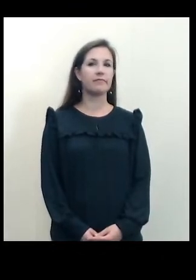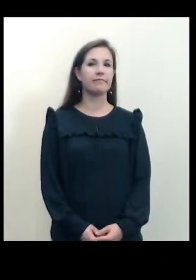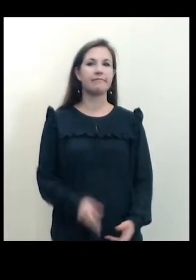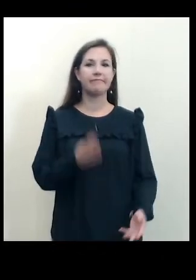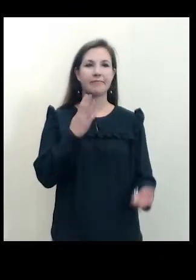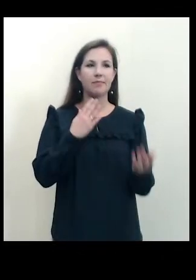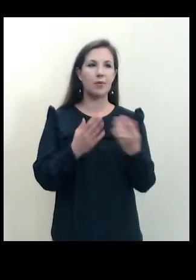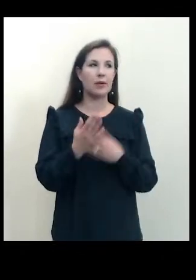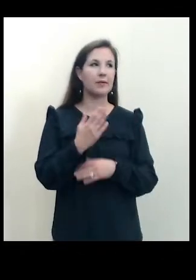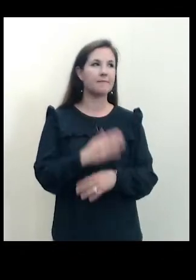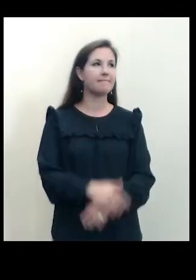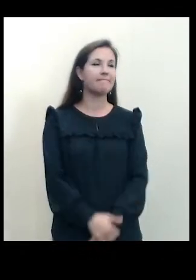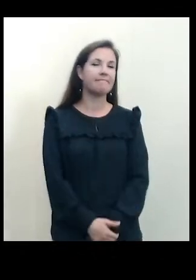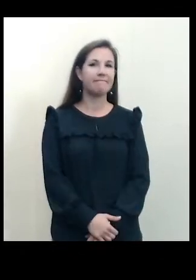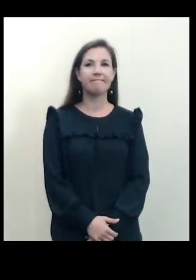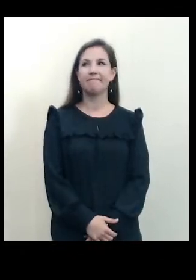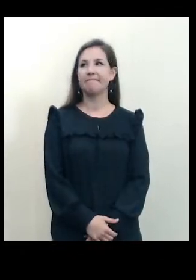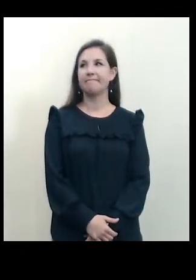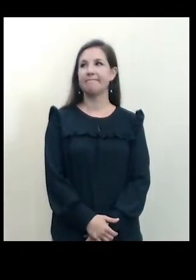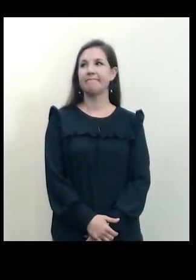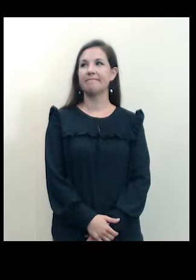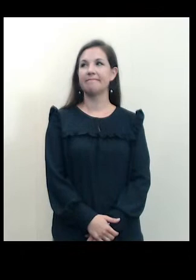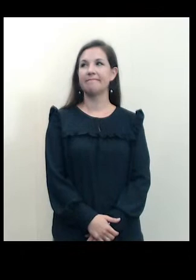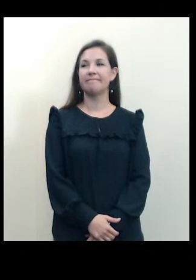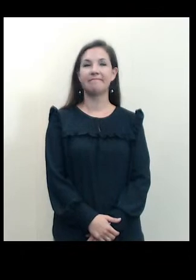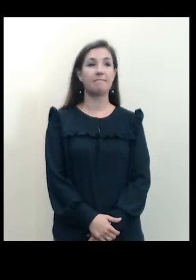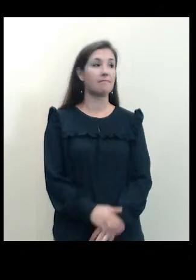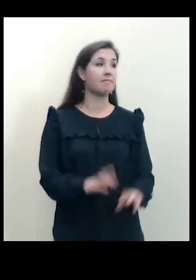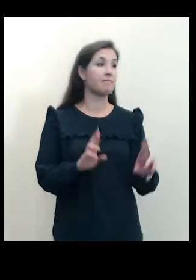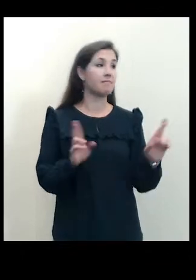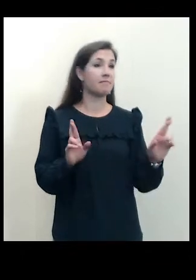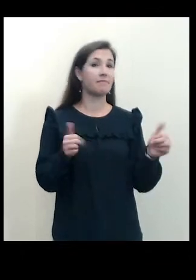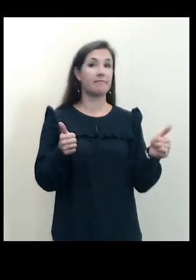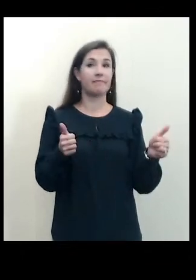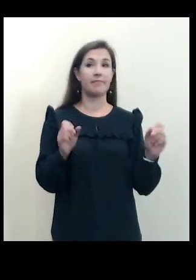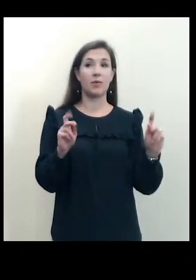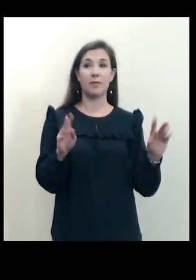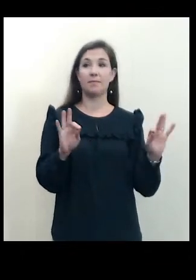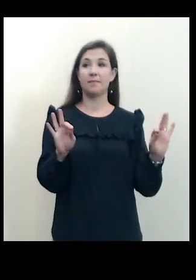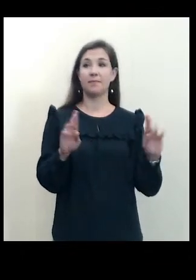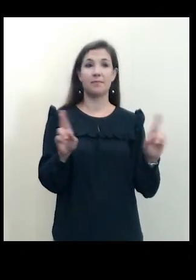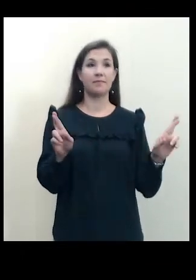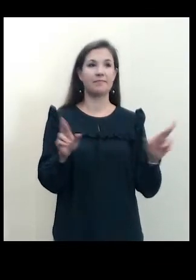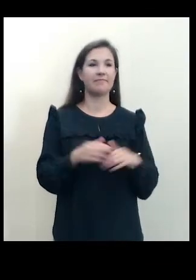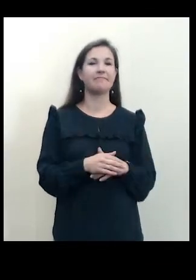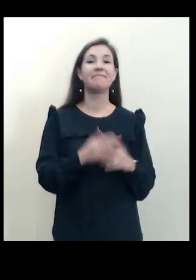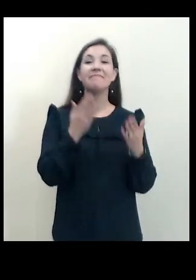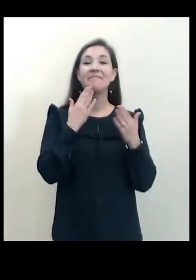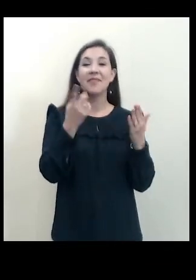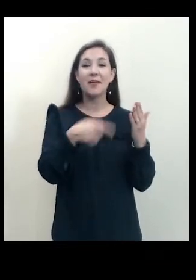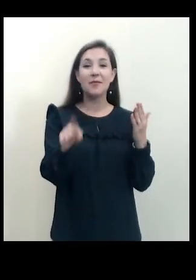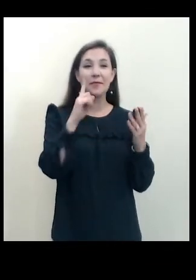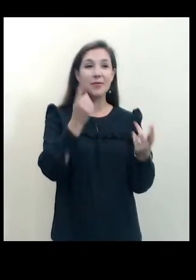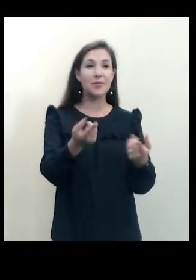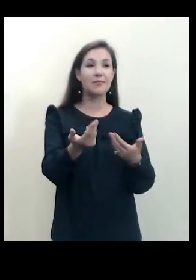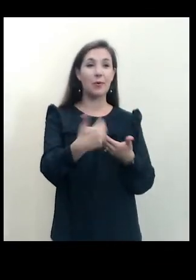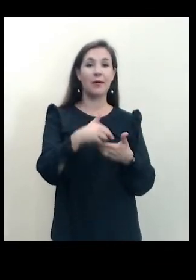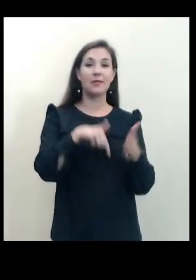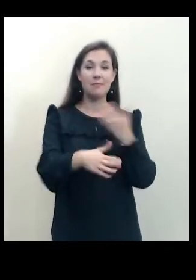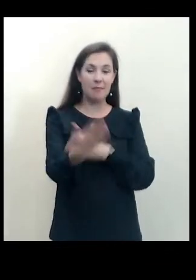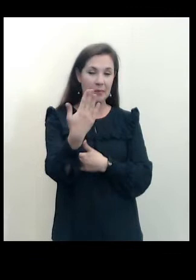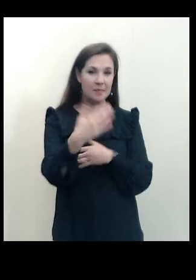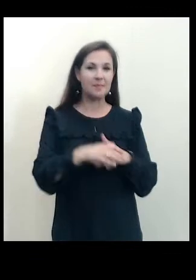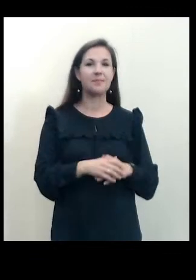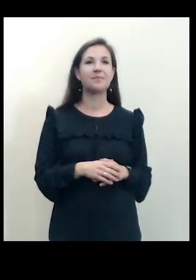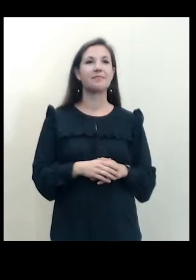to everyone. Thank you. Are you all set? Okay, we all set here. Thank you for joining us this morning as we present